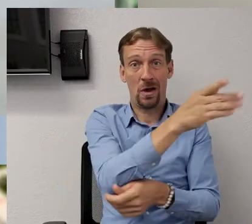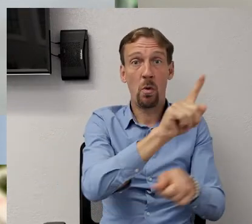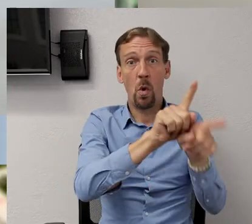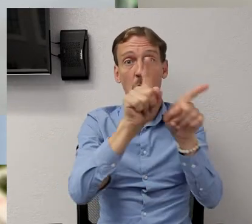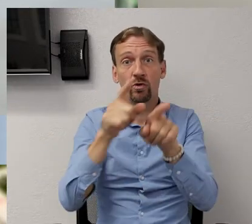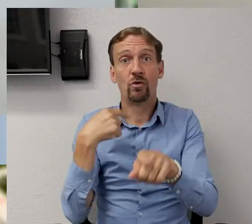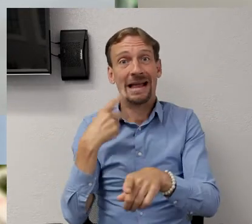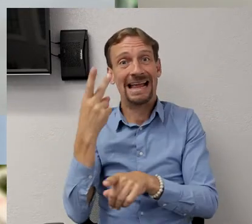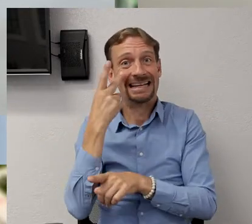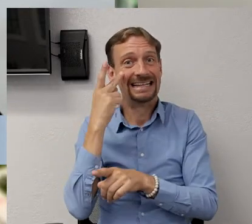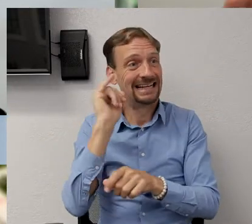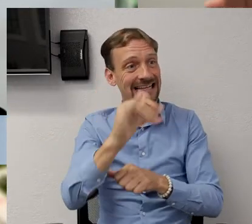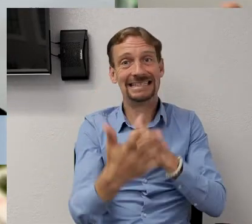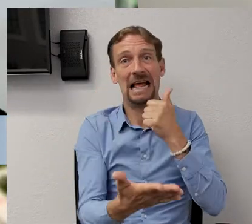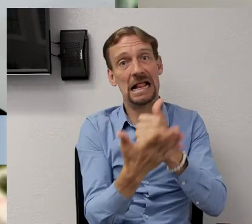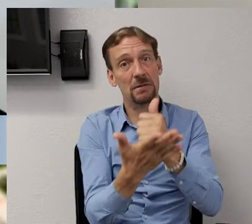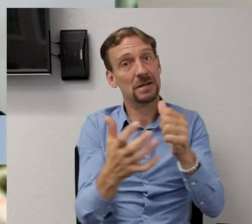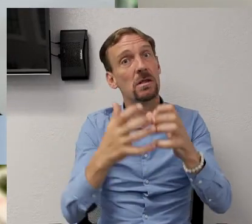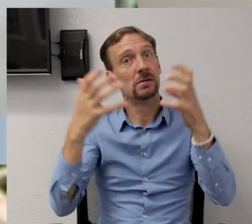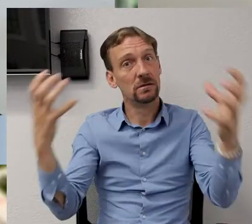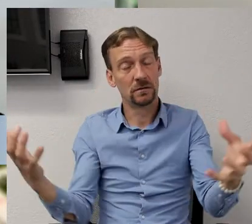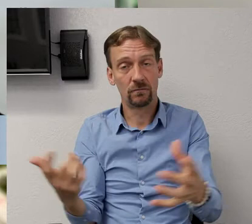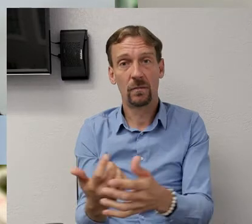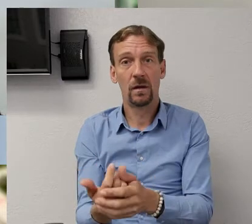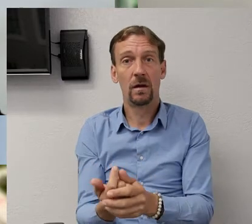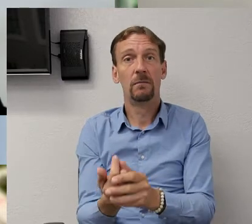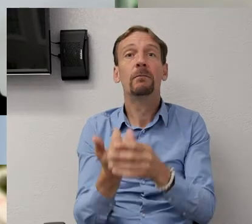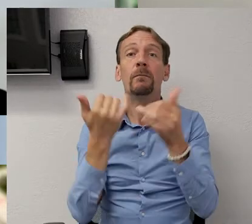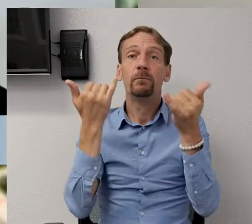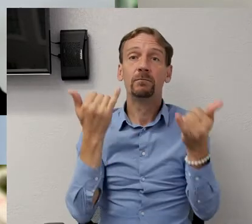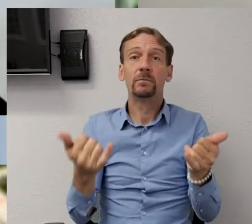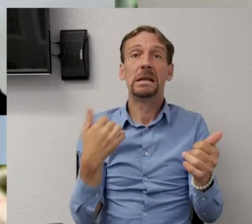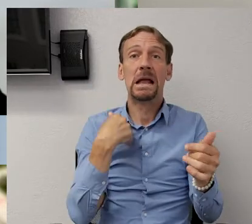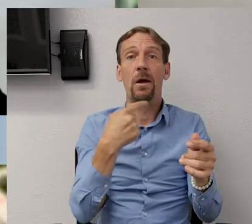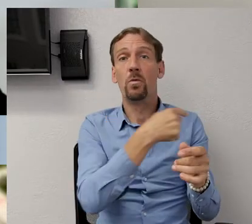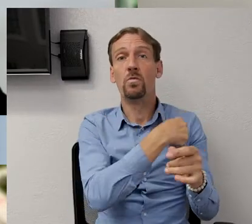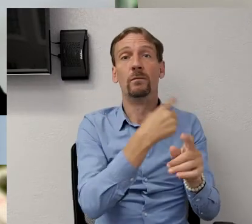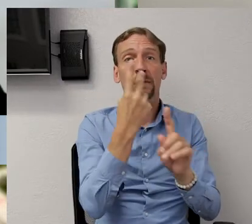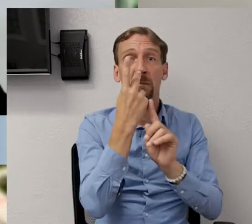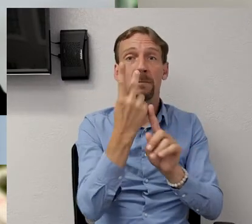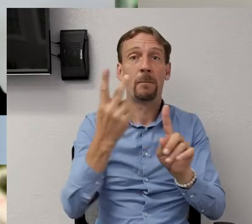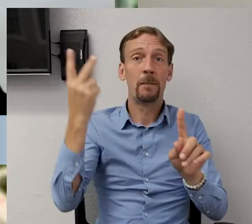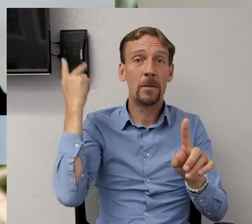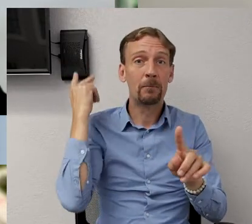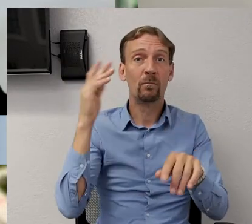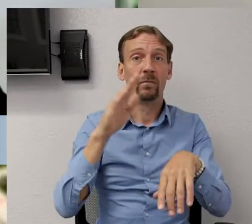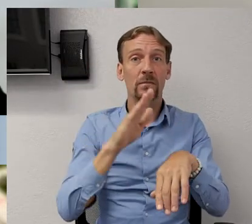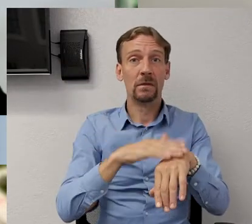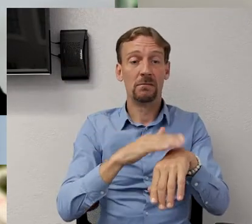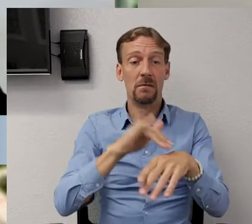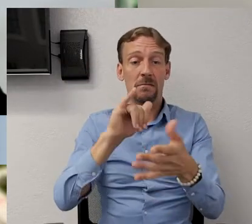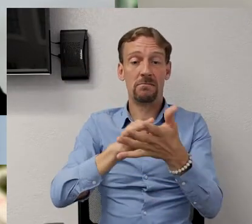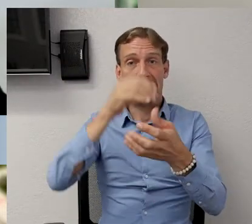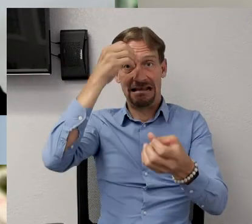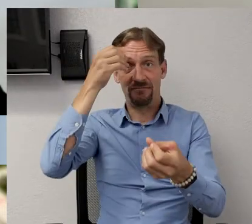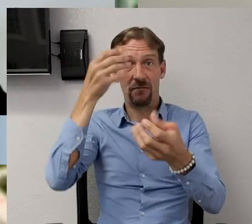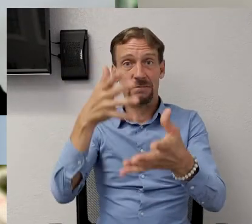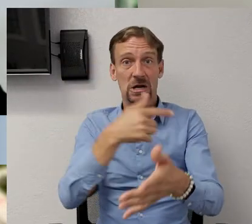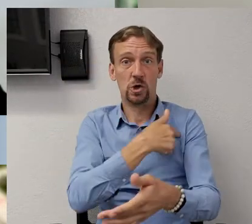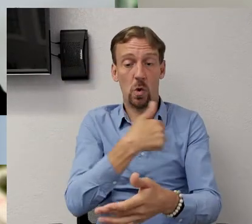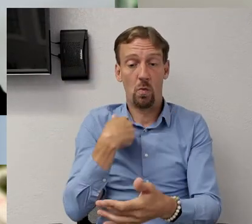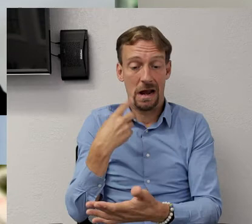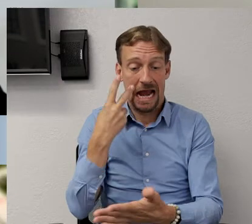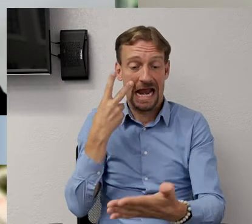things I think are helping. As reflected in the Cuventus information we just saw